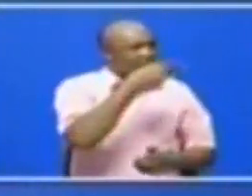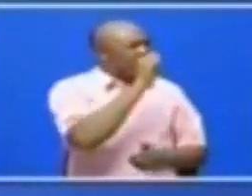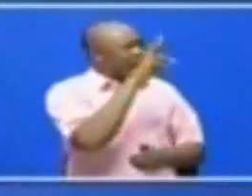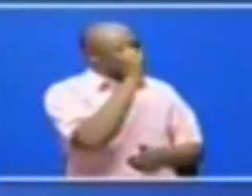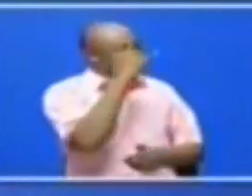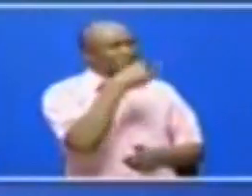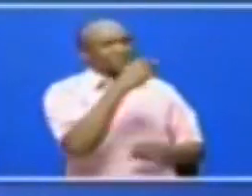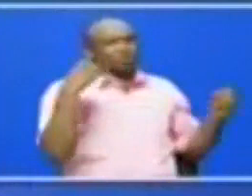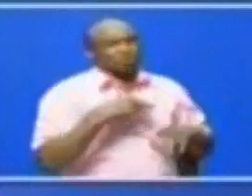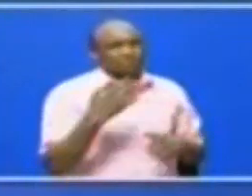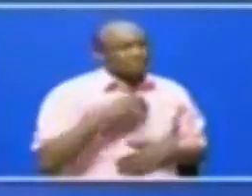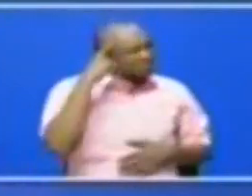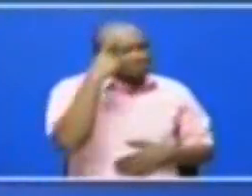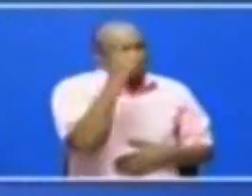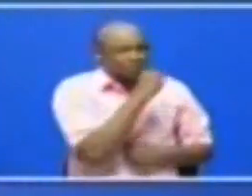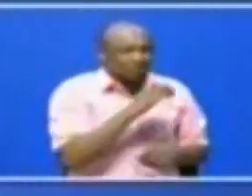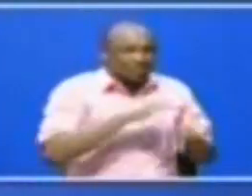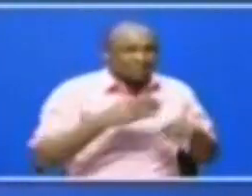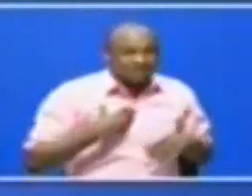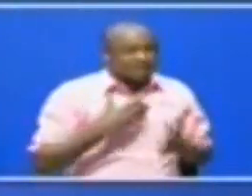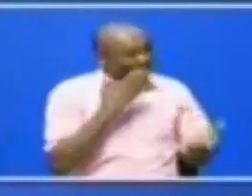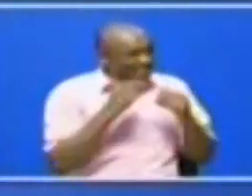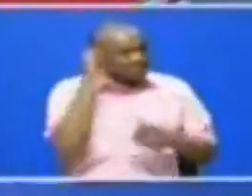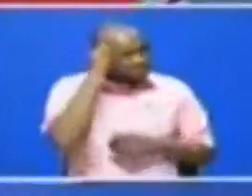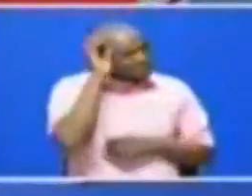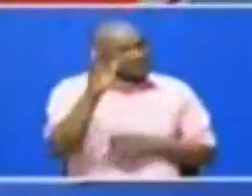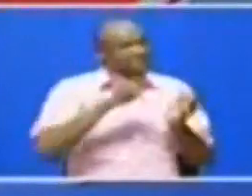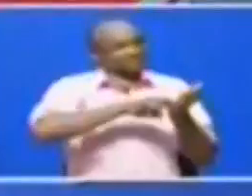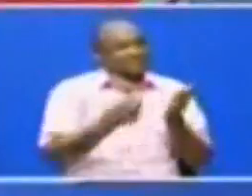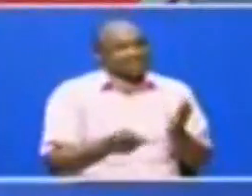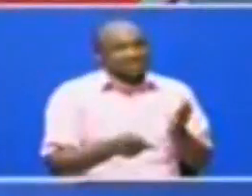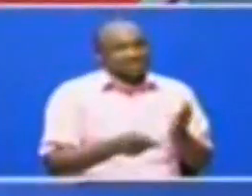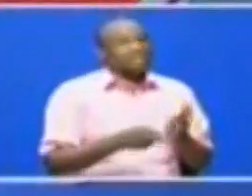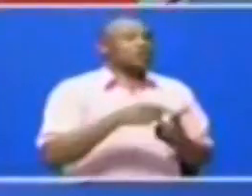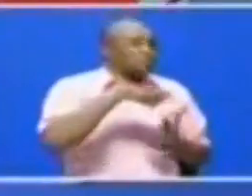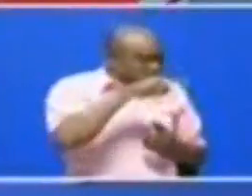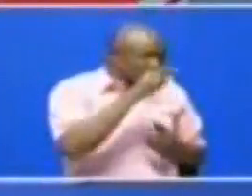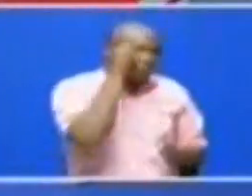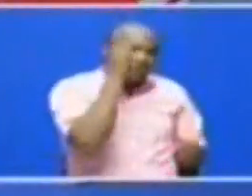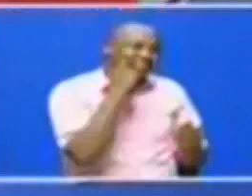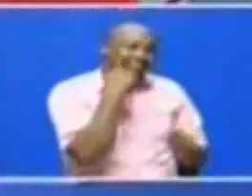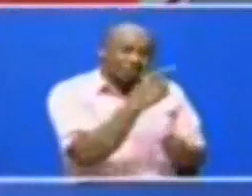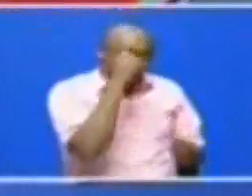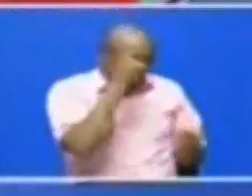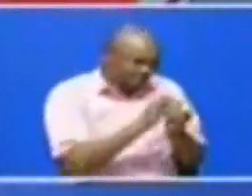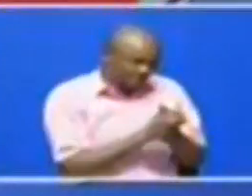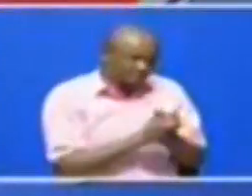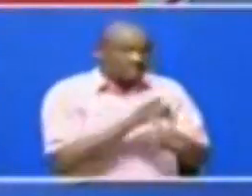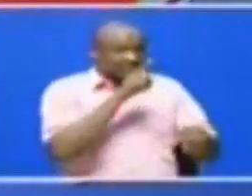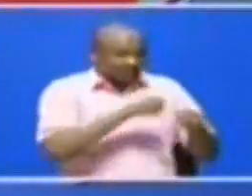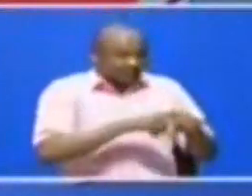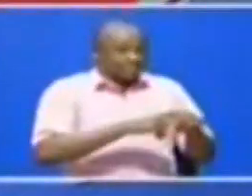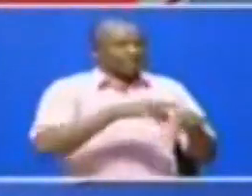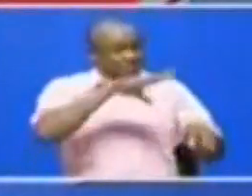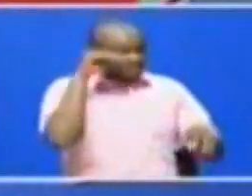always thought he's older than me, but maybe his memory is fading. Javier, I'll remind you that at the height of rigging in